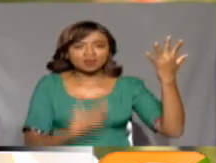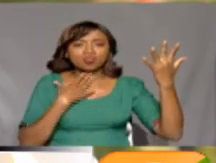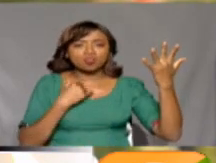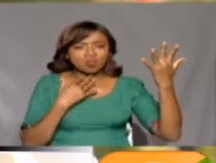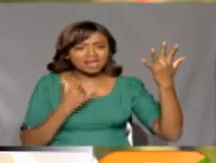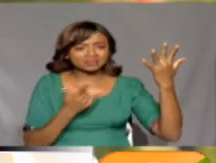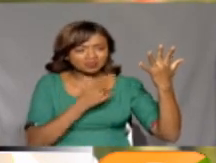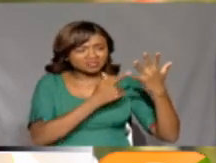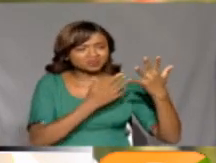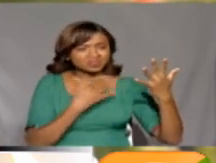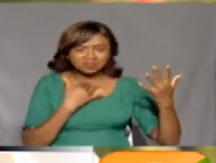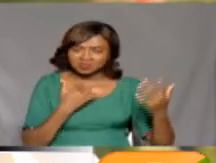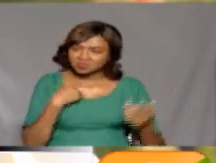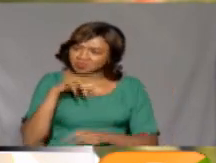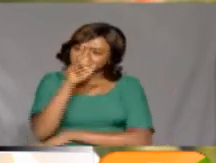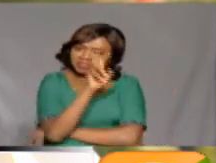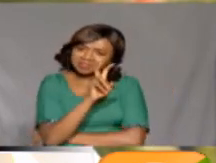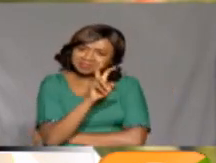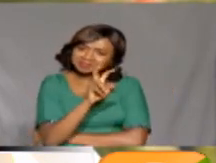So we are watching.